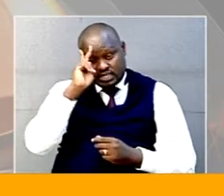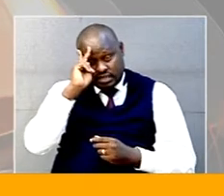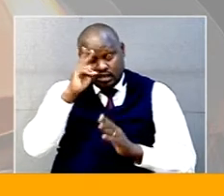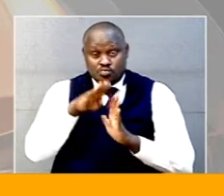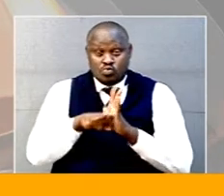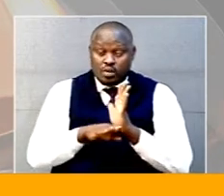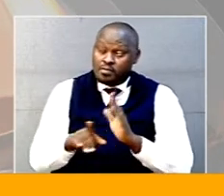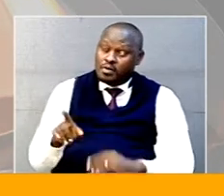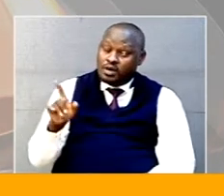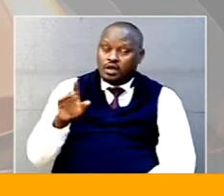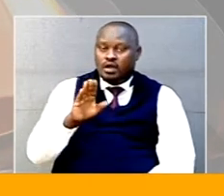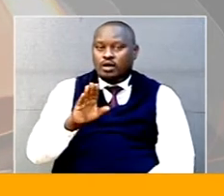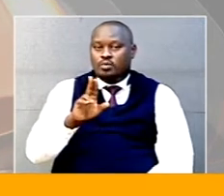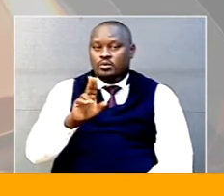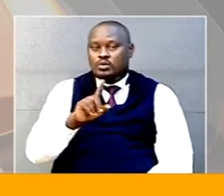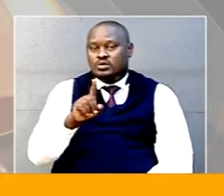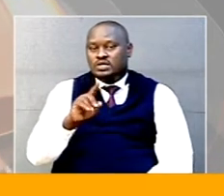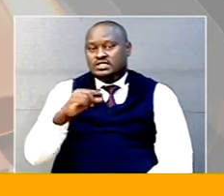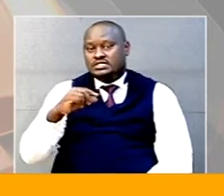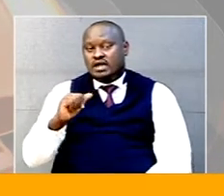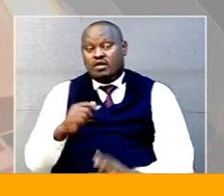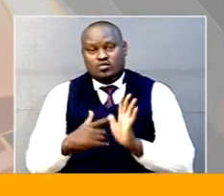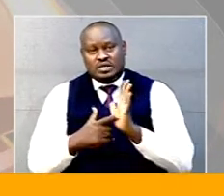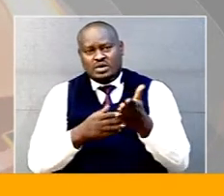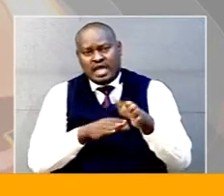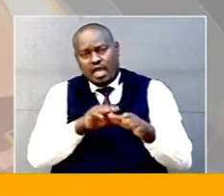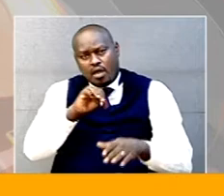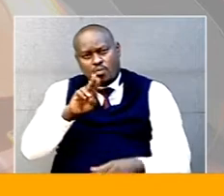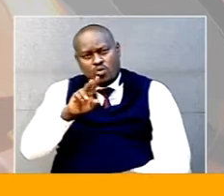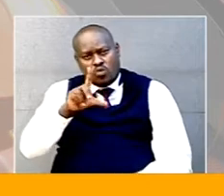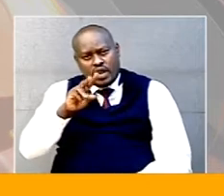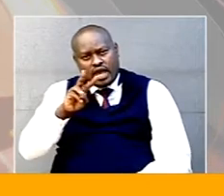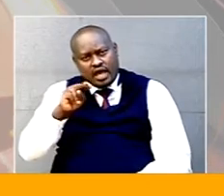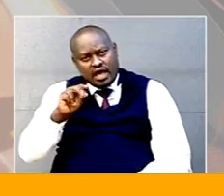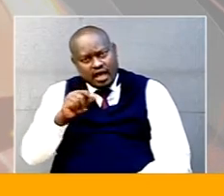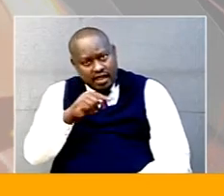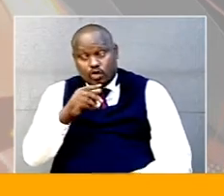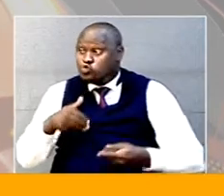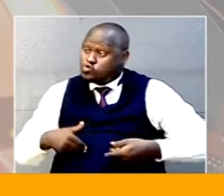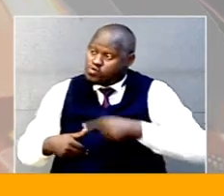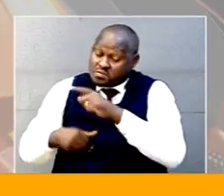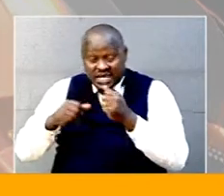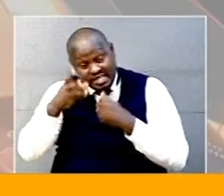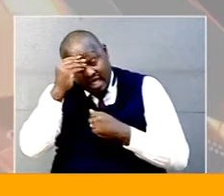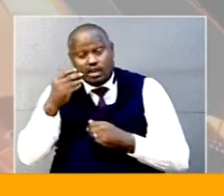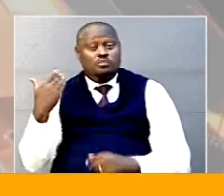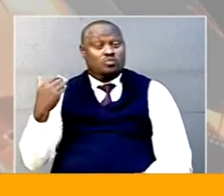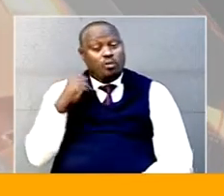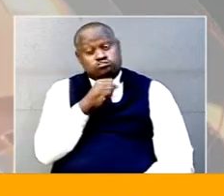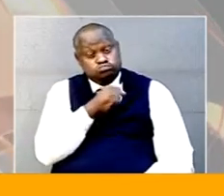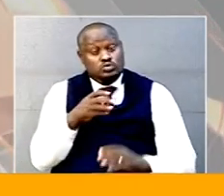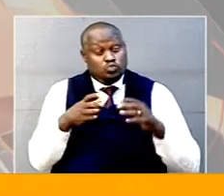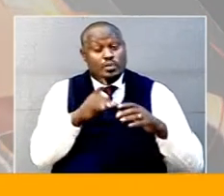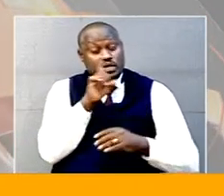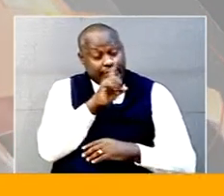Luzira. Citing the example of the late James Muluana, Rabogo wants youth to learn from earlier generational